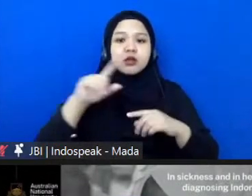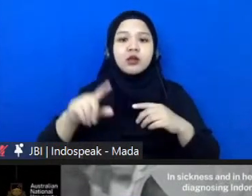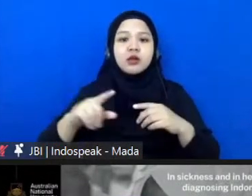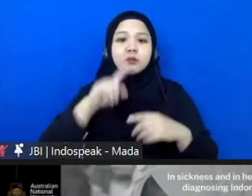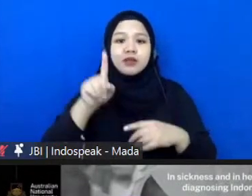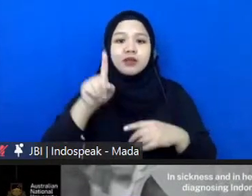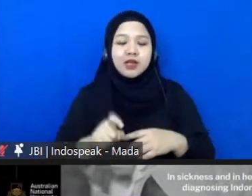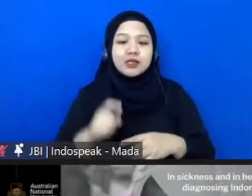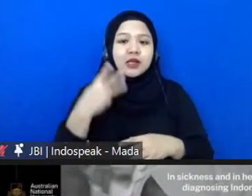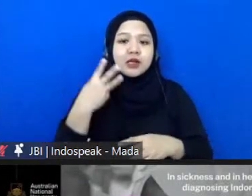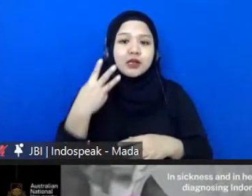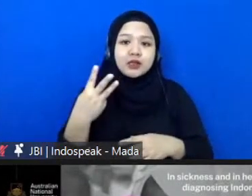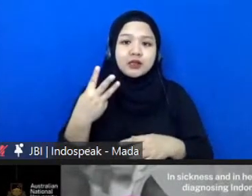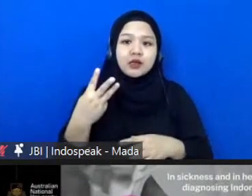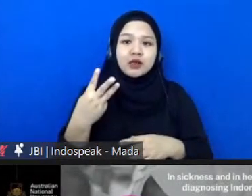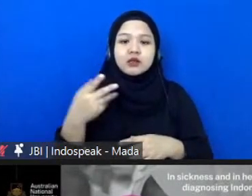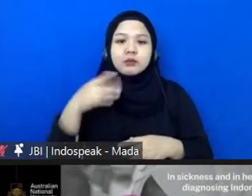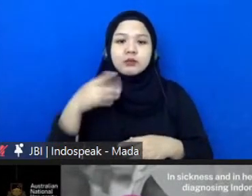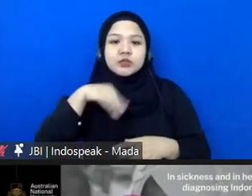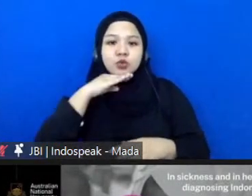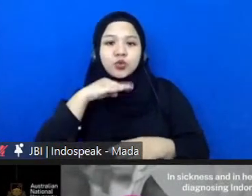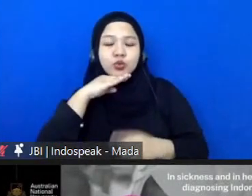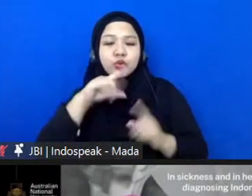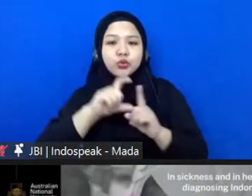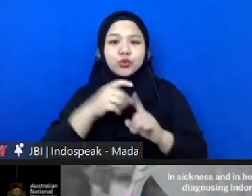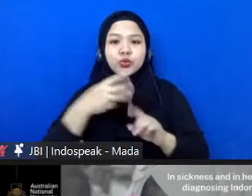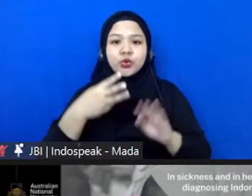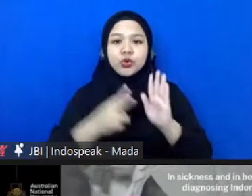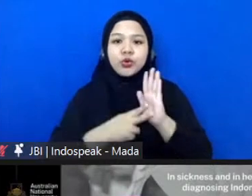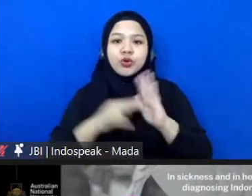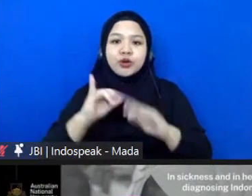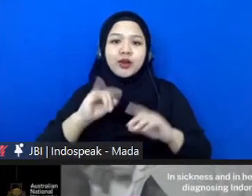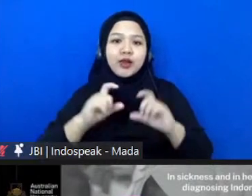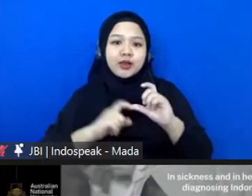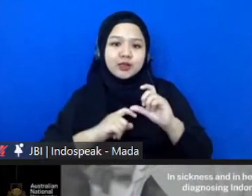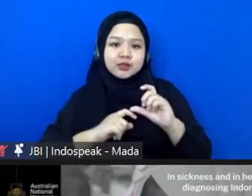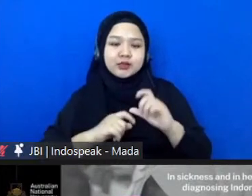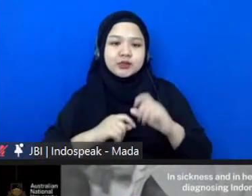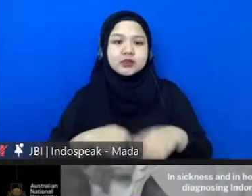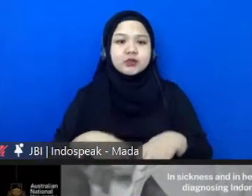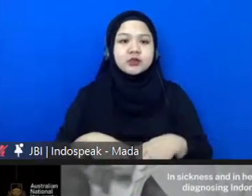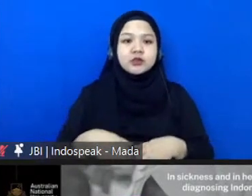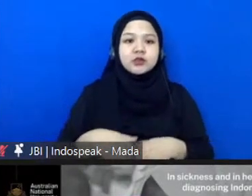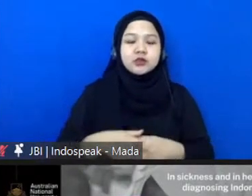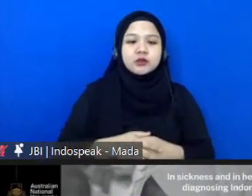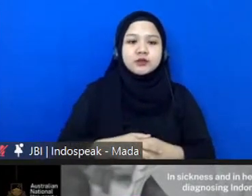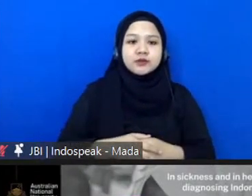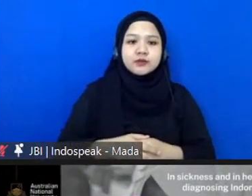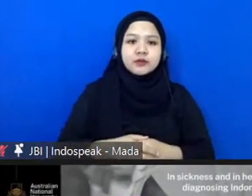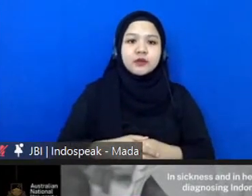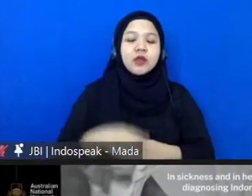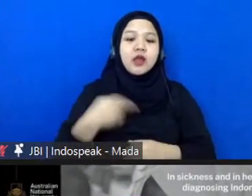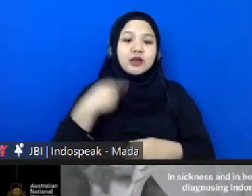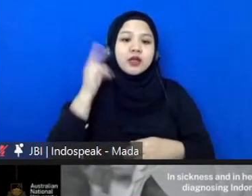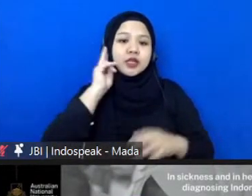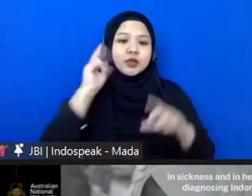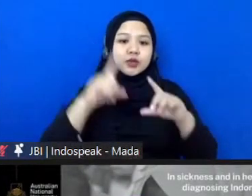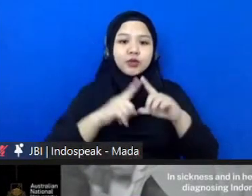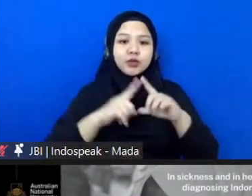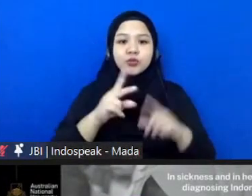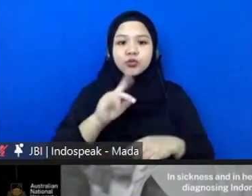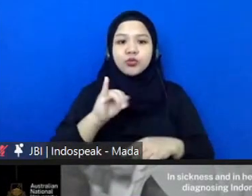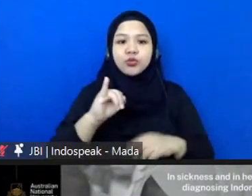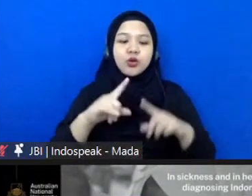we're waiting for Dennis, but that is from our co-convener, Ibu Arian Utomo. Ibu Arian, I'll throw to you to ask